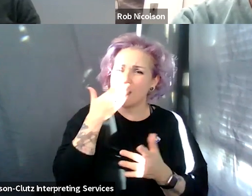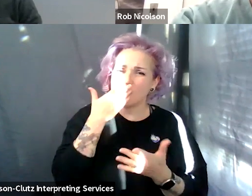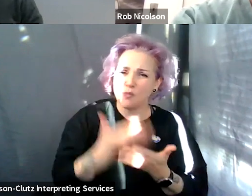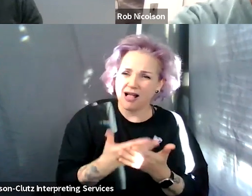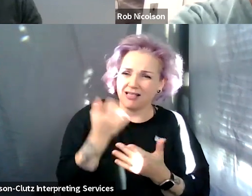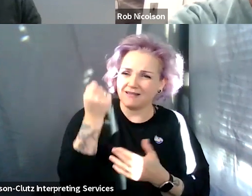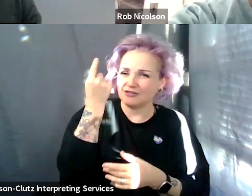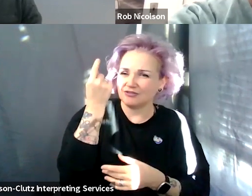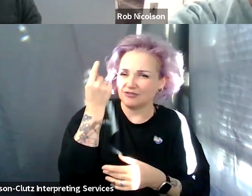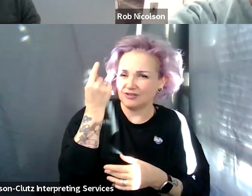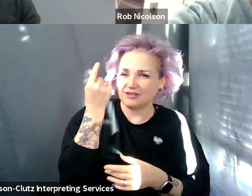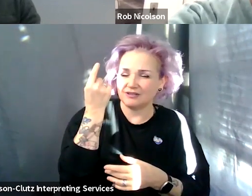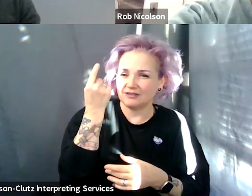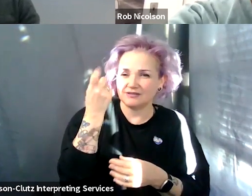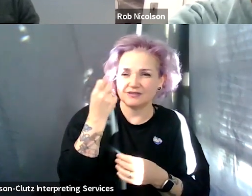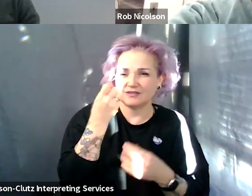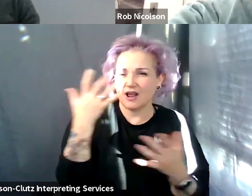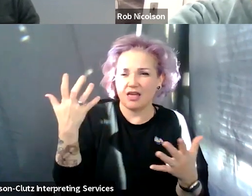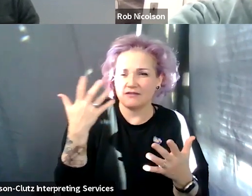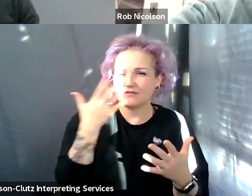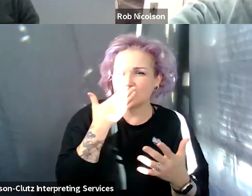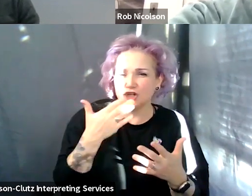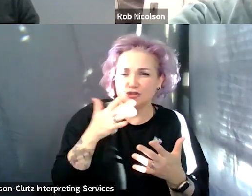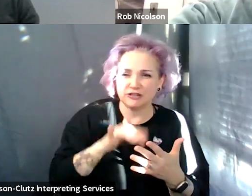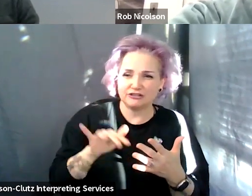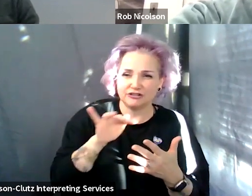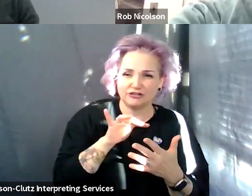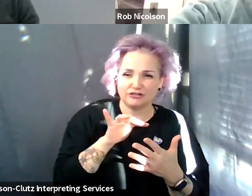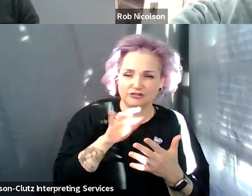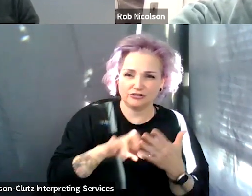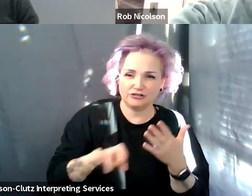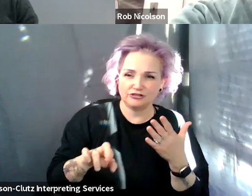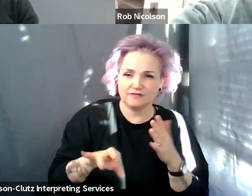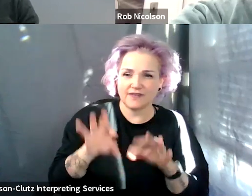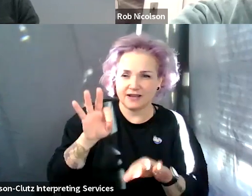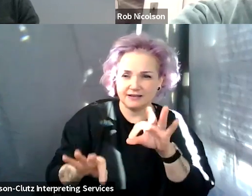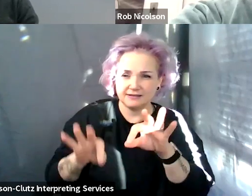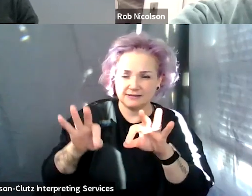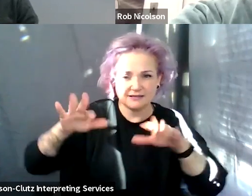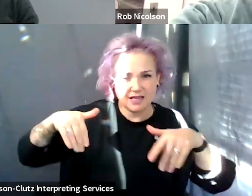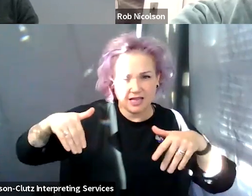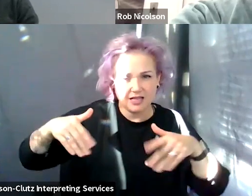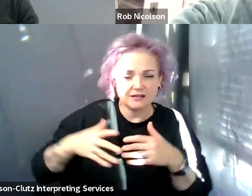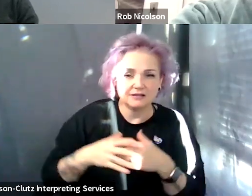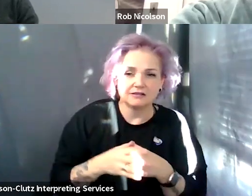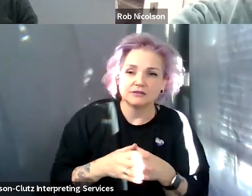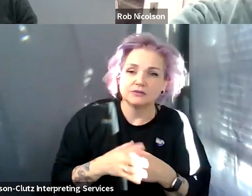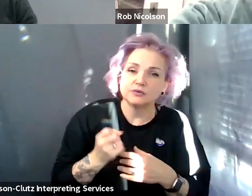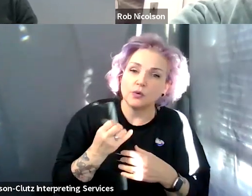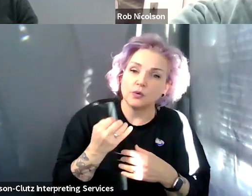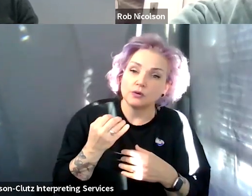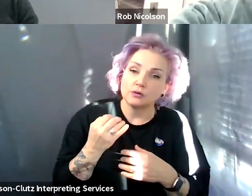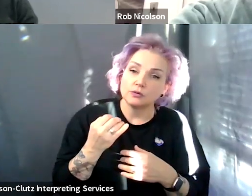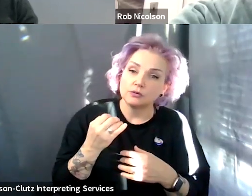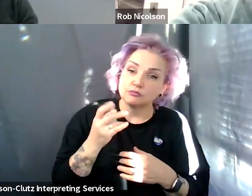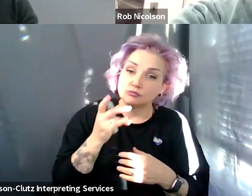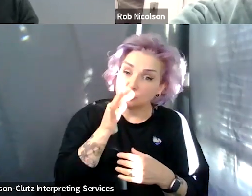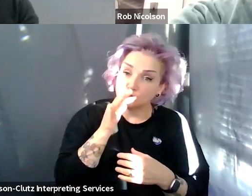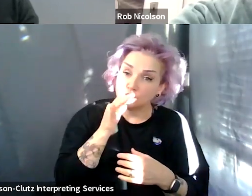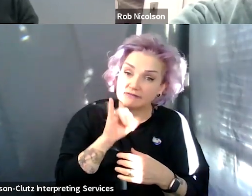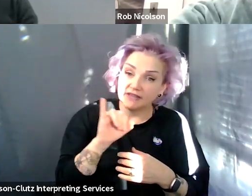many studies that have looked at those, and whether the infection whether it's